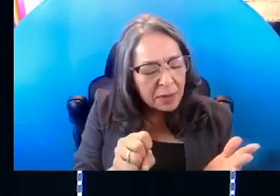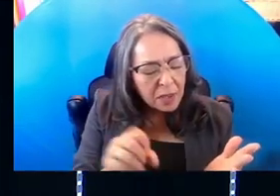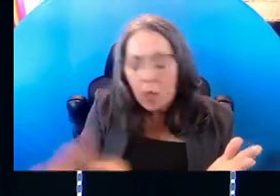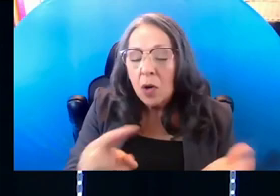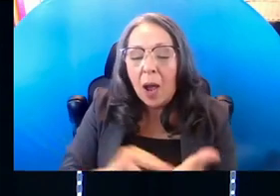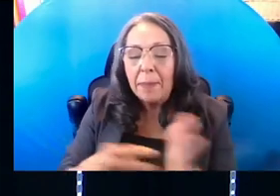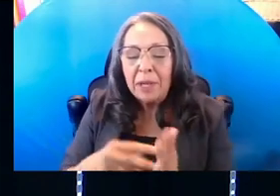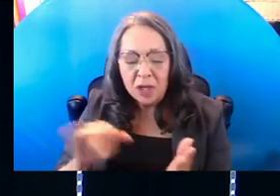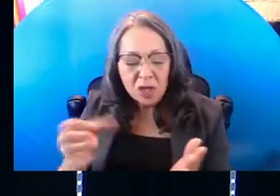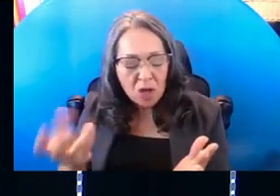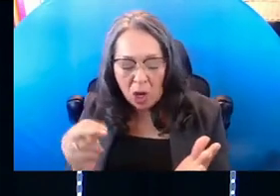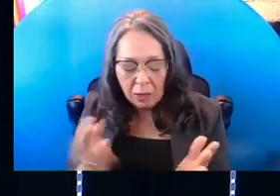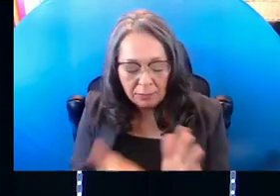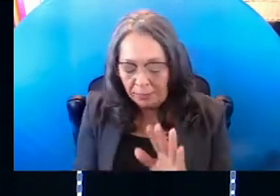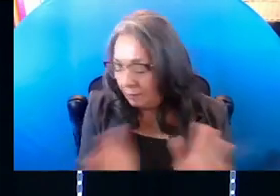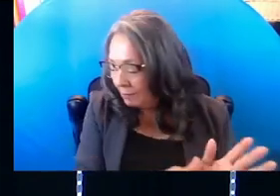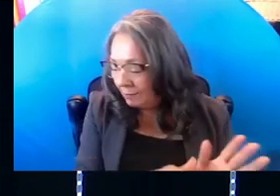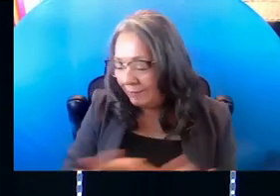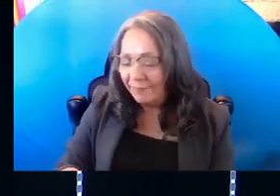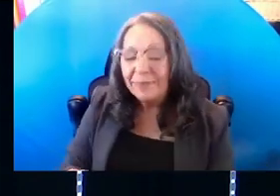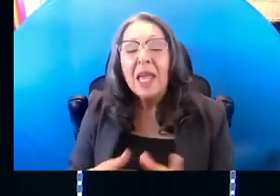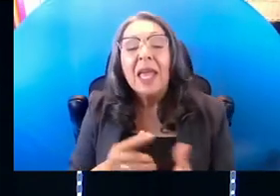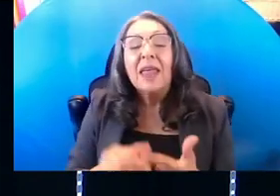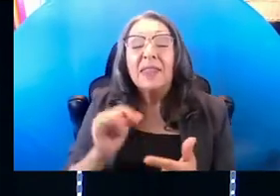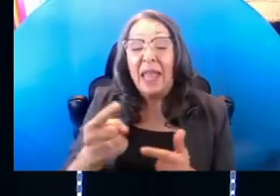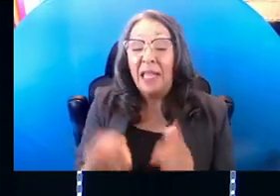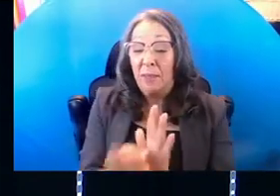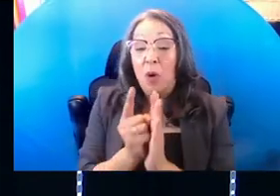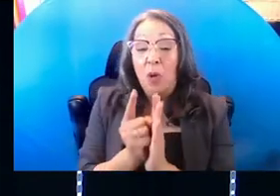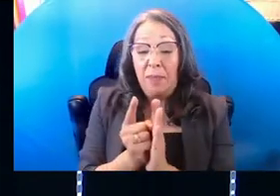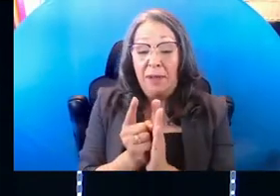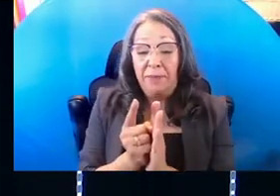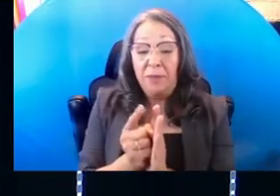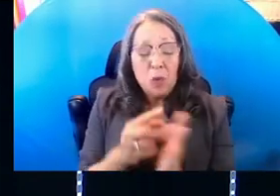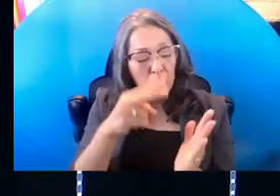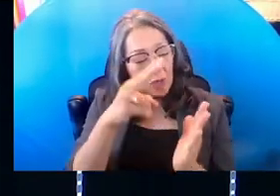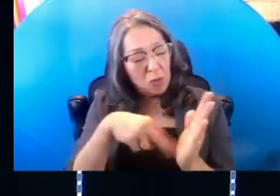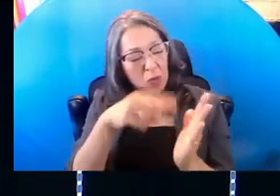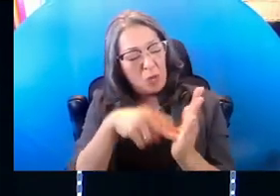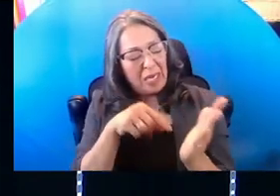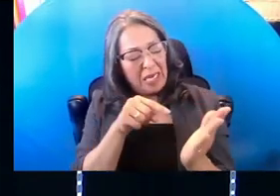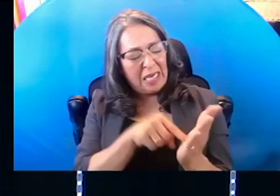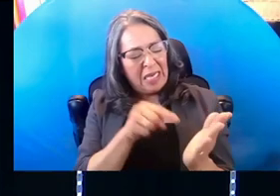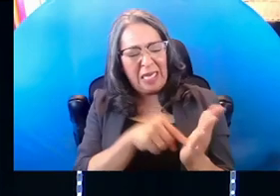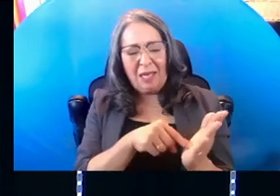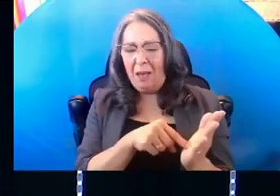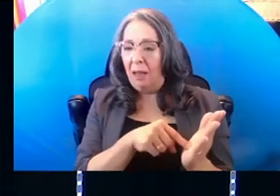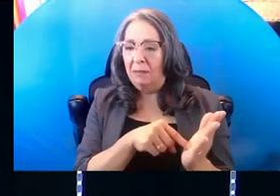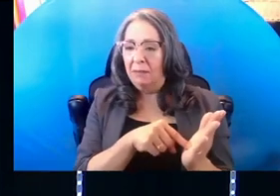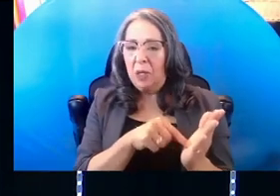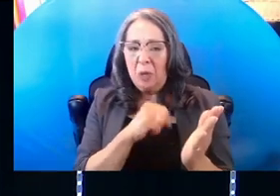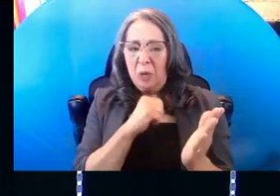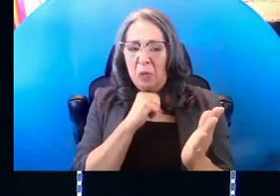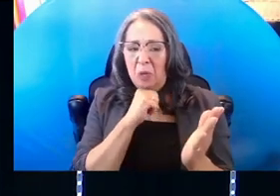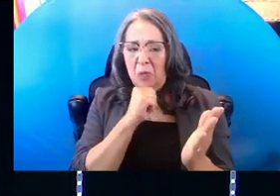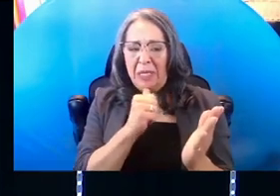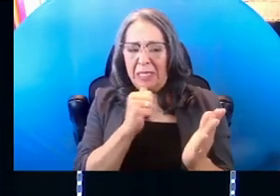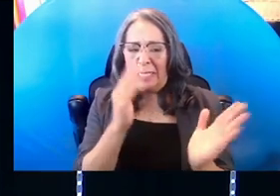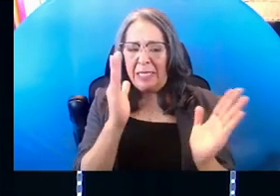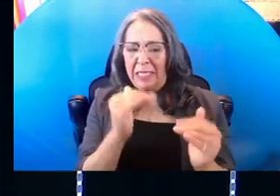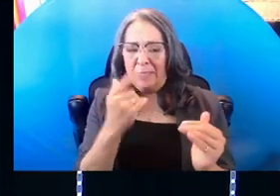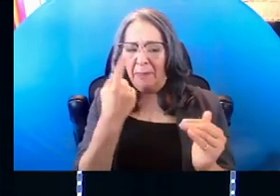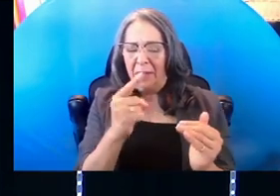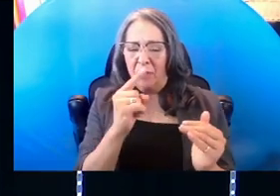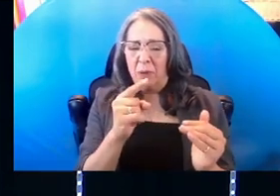You know what I mean? It's like, this is one of those moments. We read that verse and it's just not what we were hoping for. It's not what we were